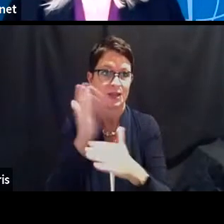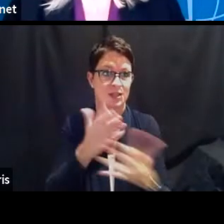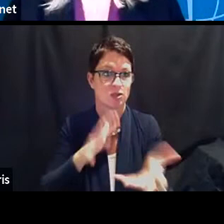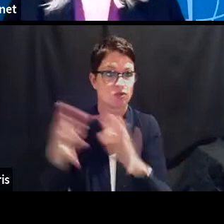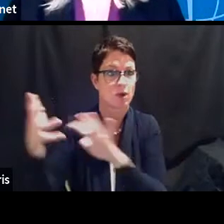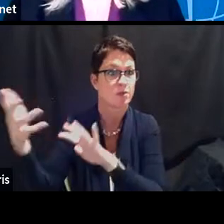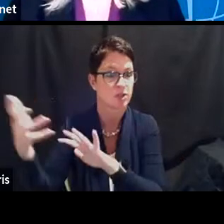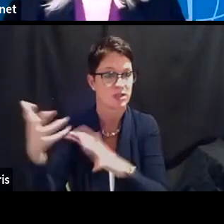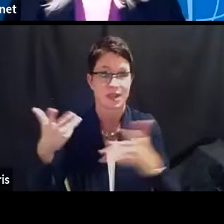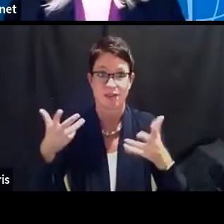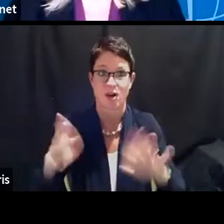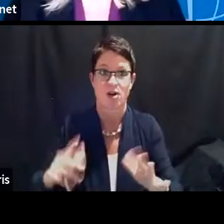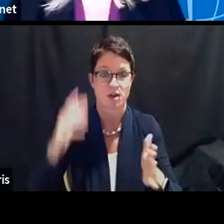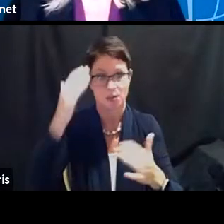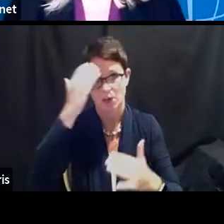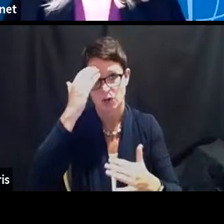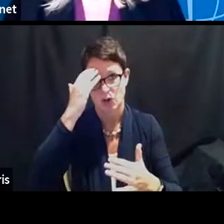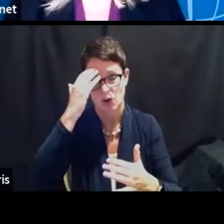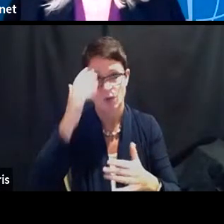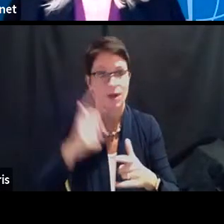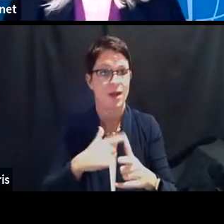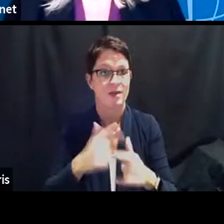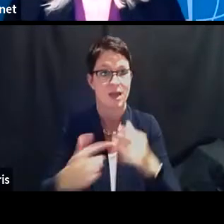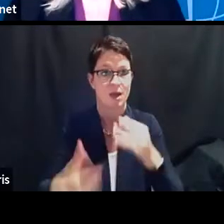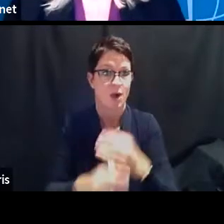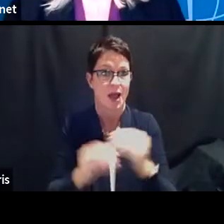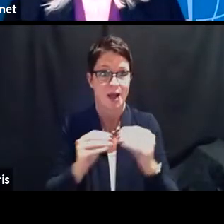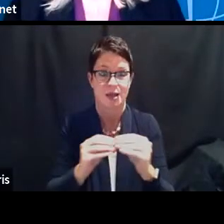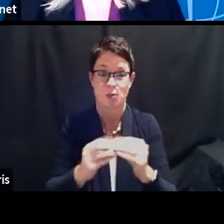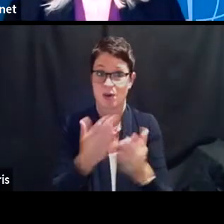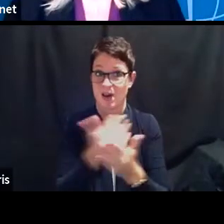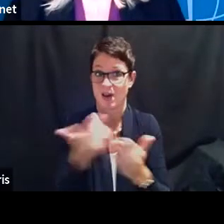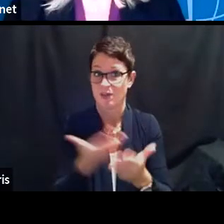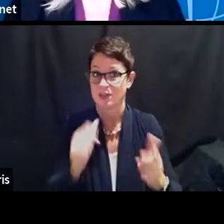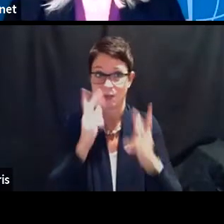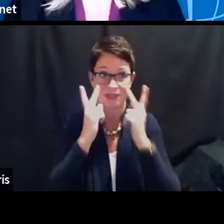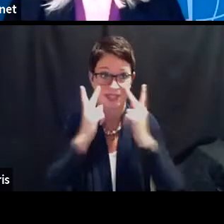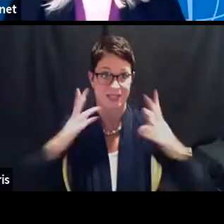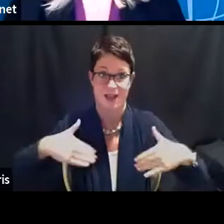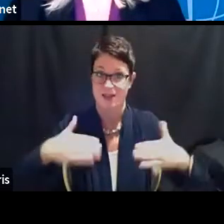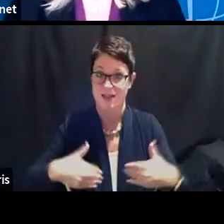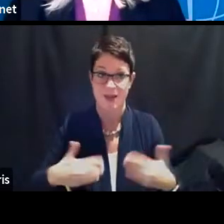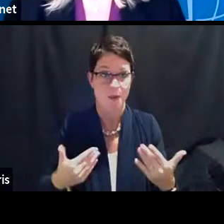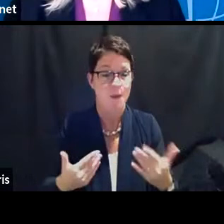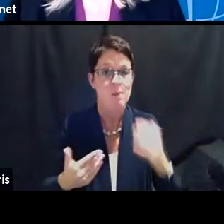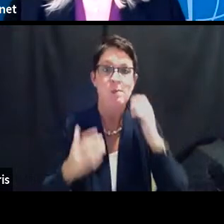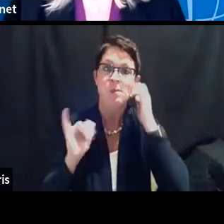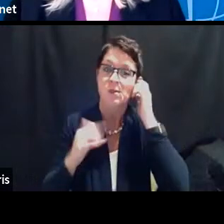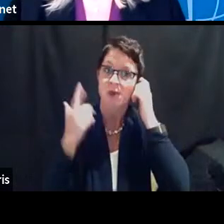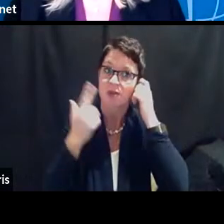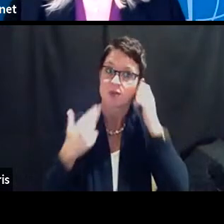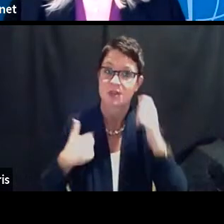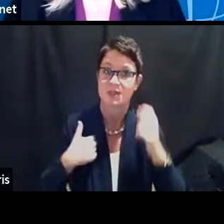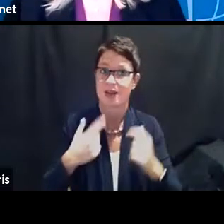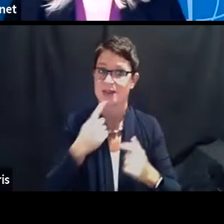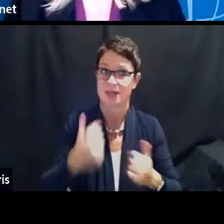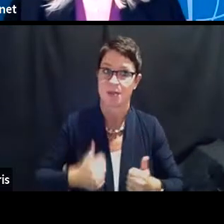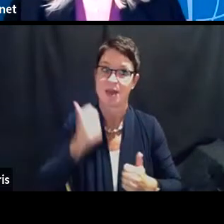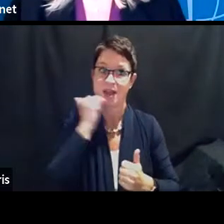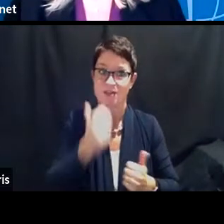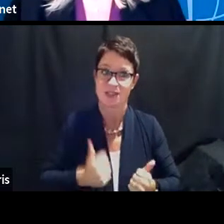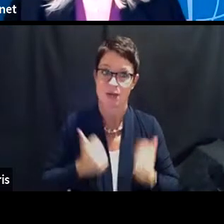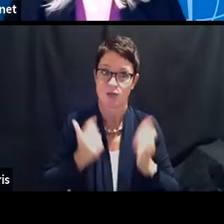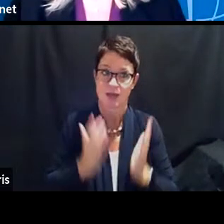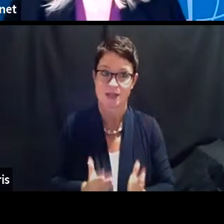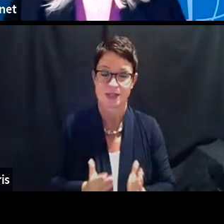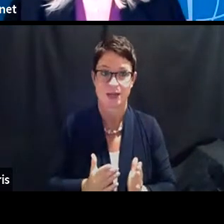that have already been known, and there are some that we have not seen yet that's on the radar of the everyday resident. I understand